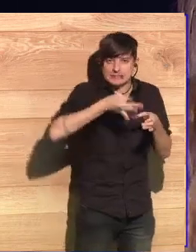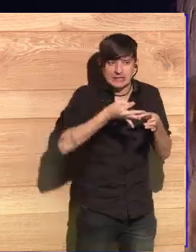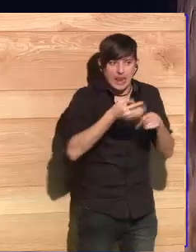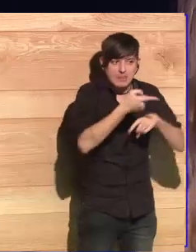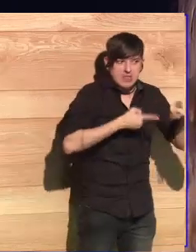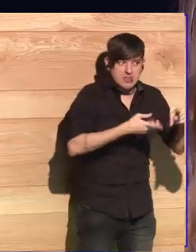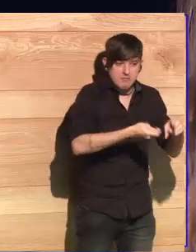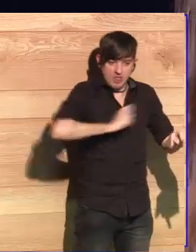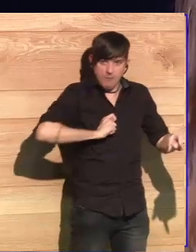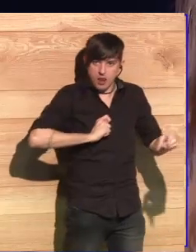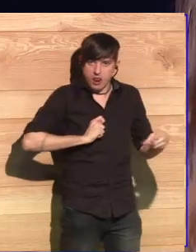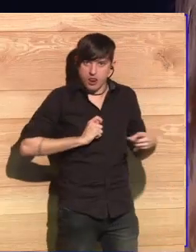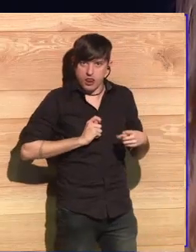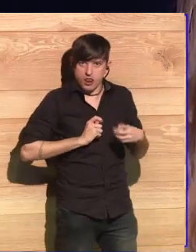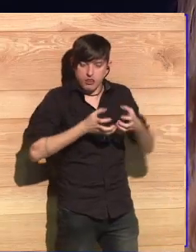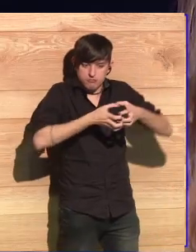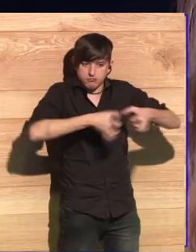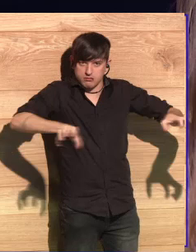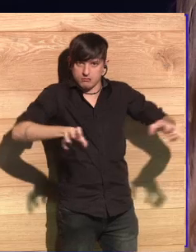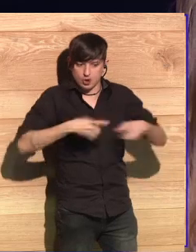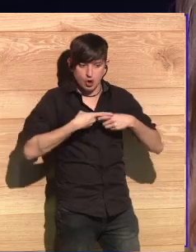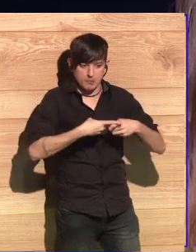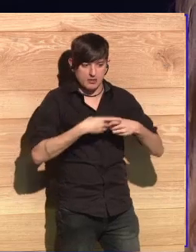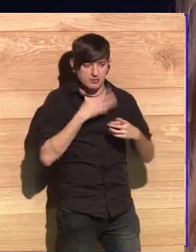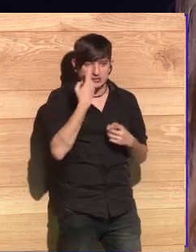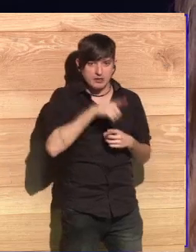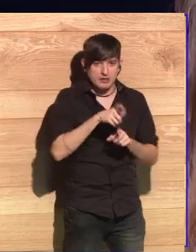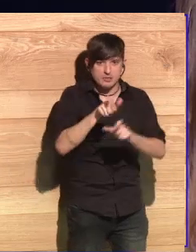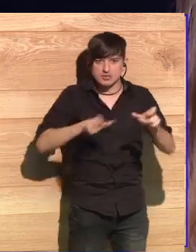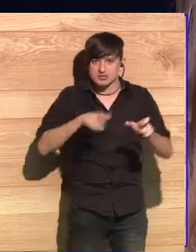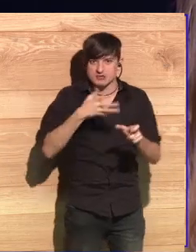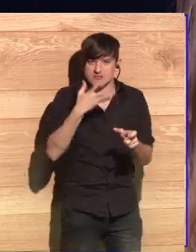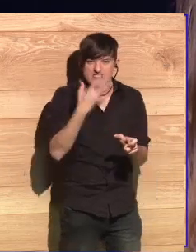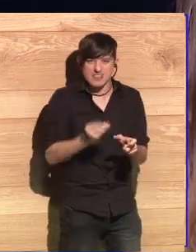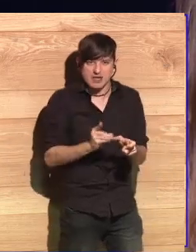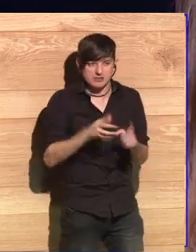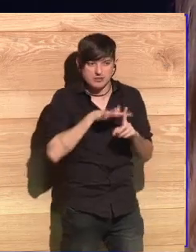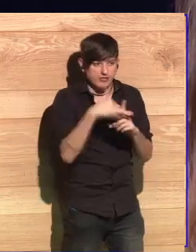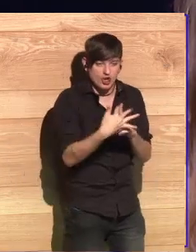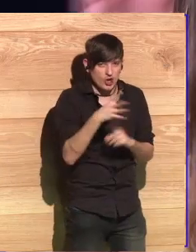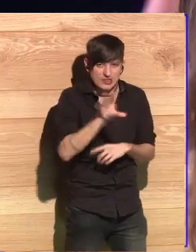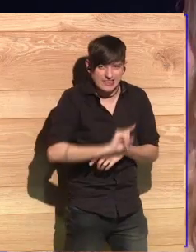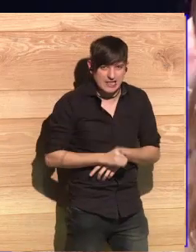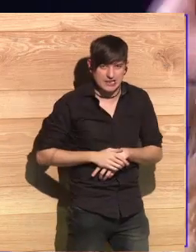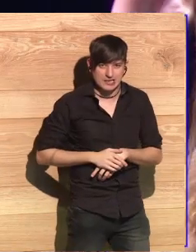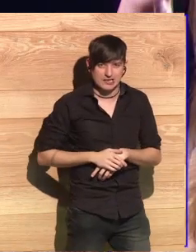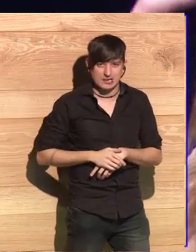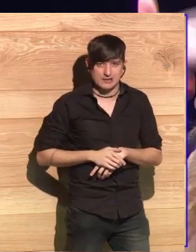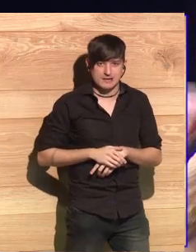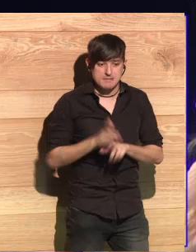that situation except those who are in it. And mainly my journey was to get